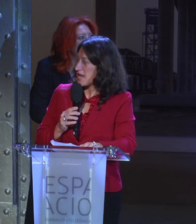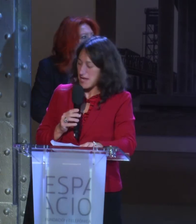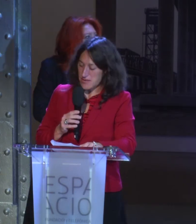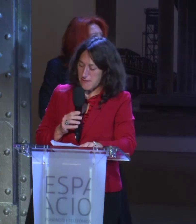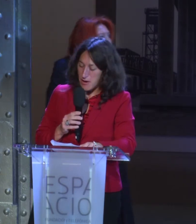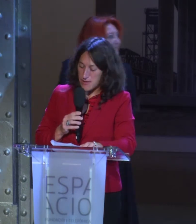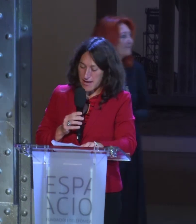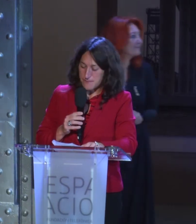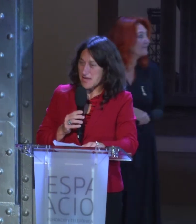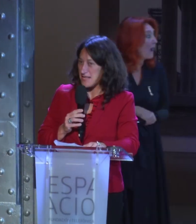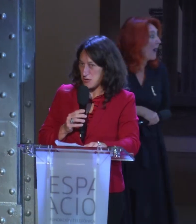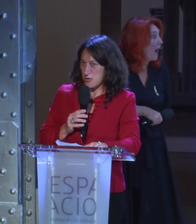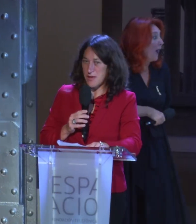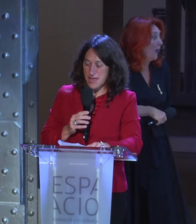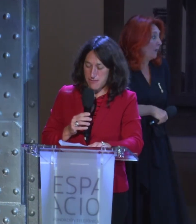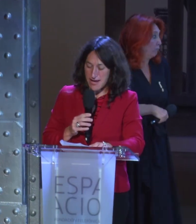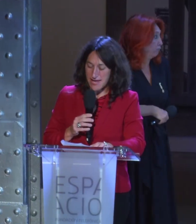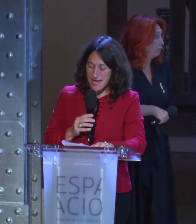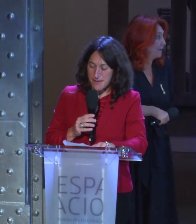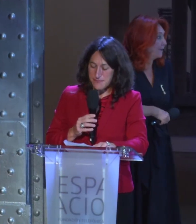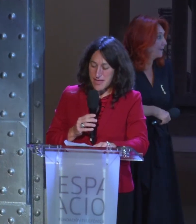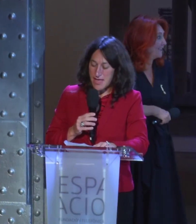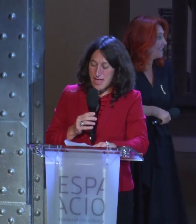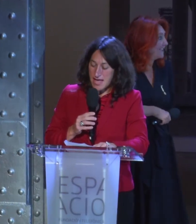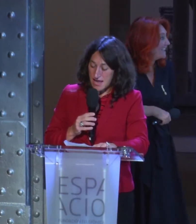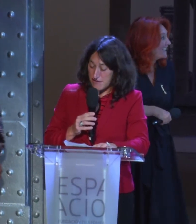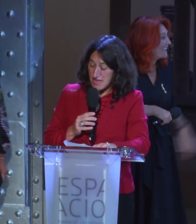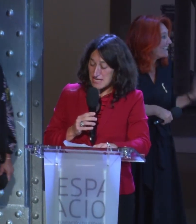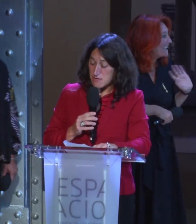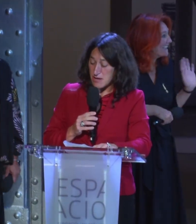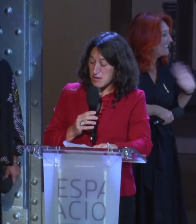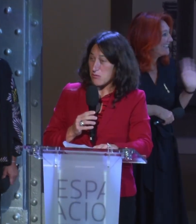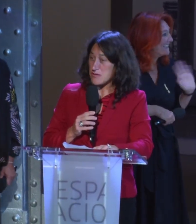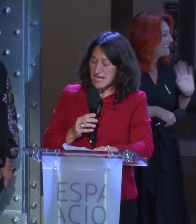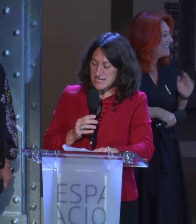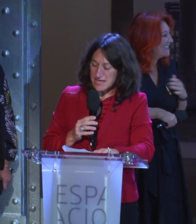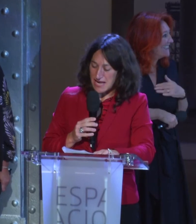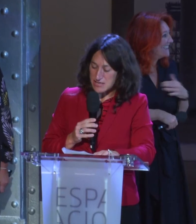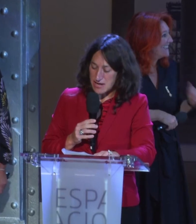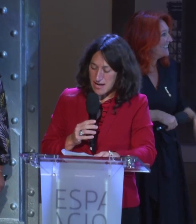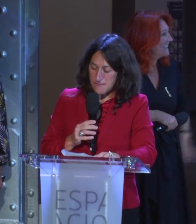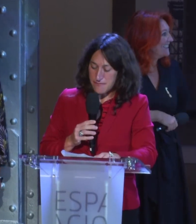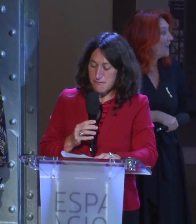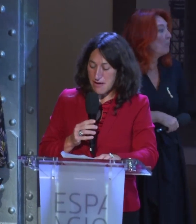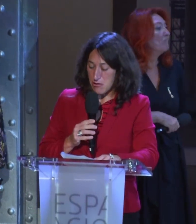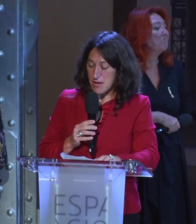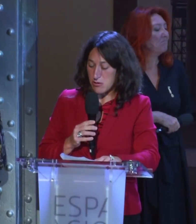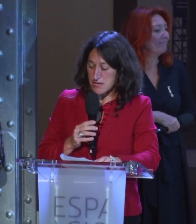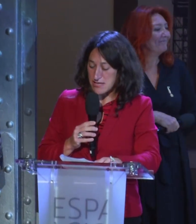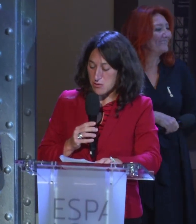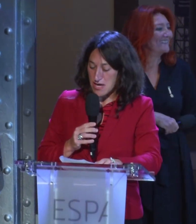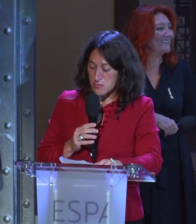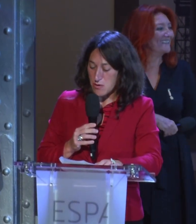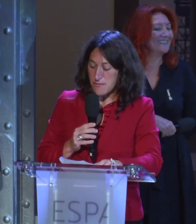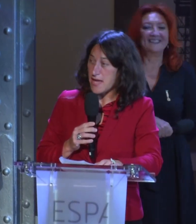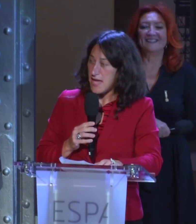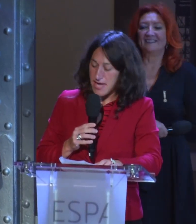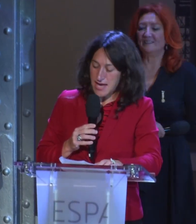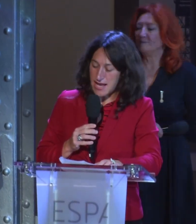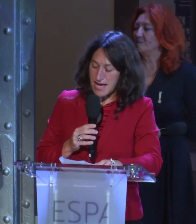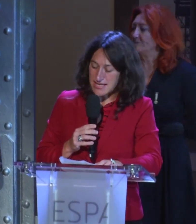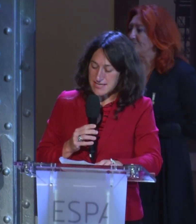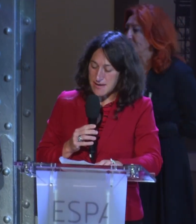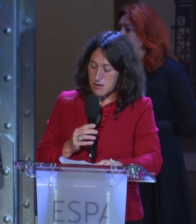is a pleasure for me to represent the region of Wallonia, the